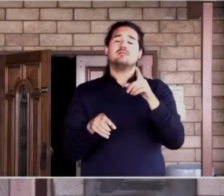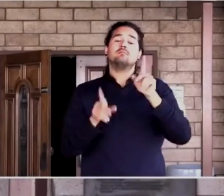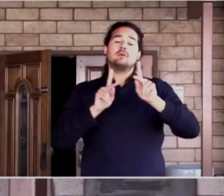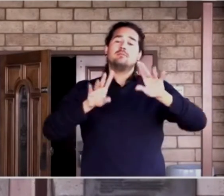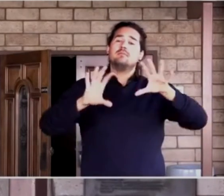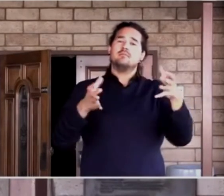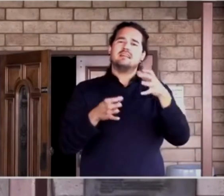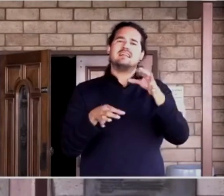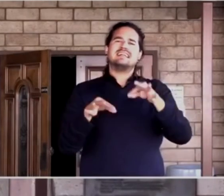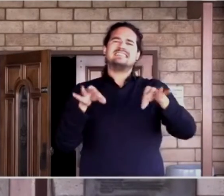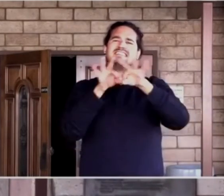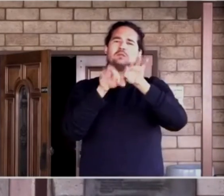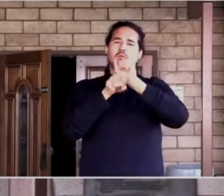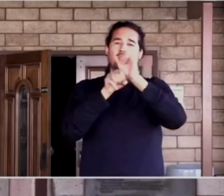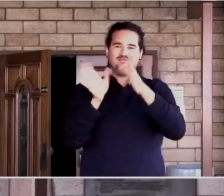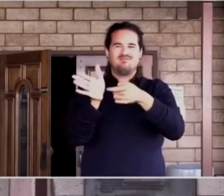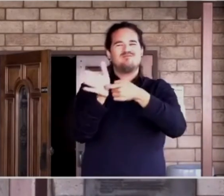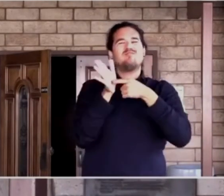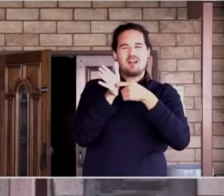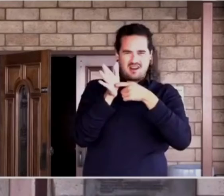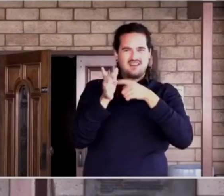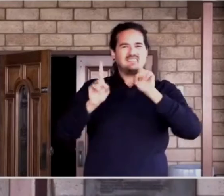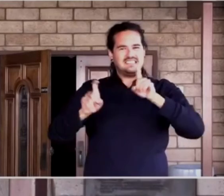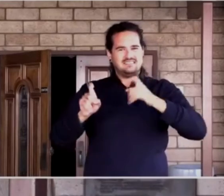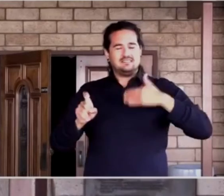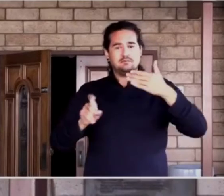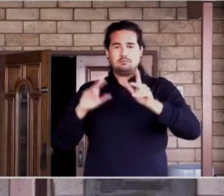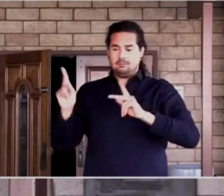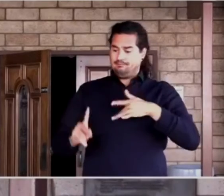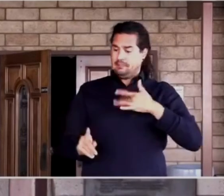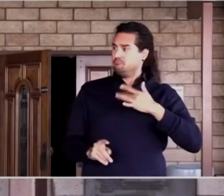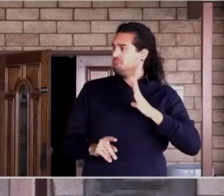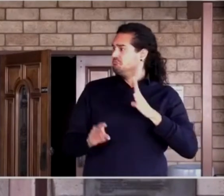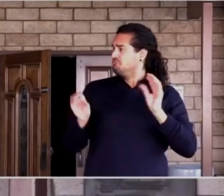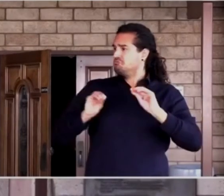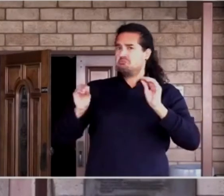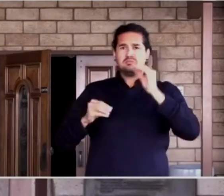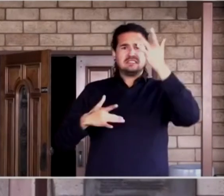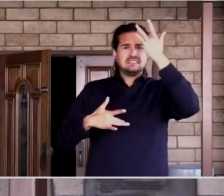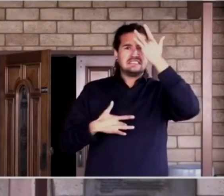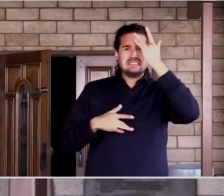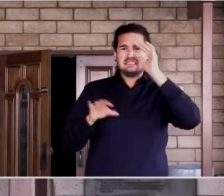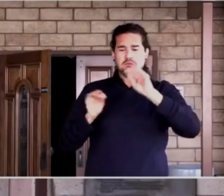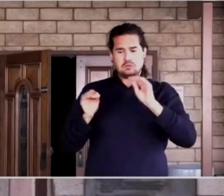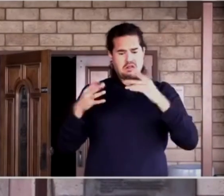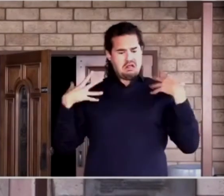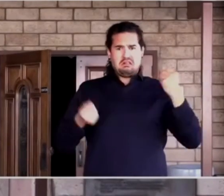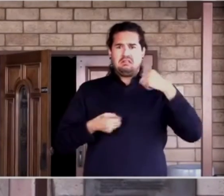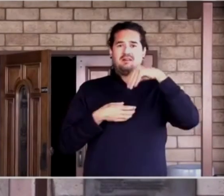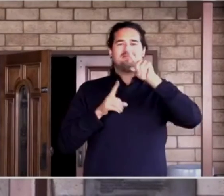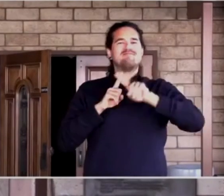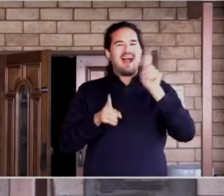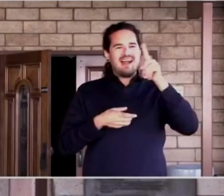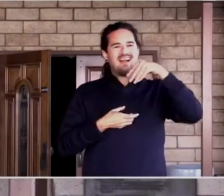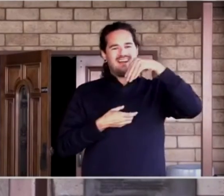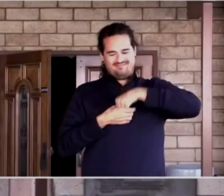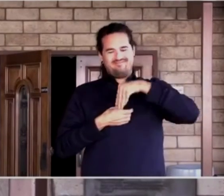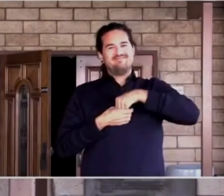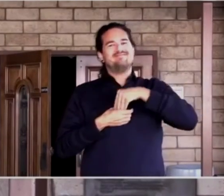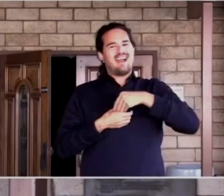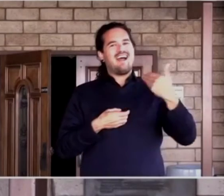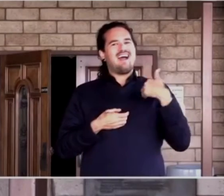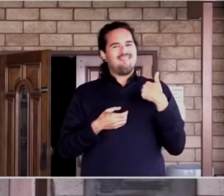routinely, asymptomatic, but just ensuring that they continue to test negative due to the nature of their work.